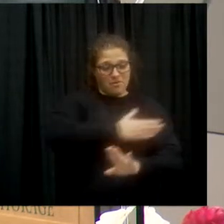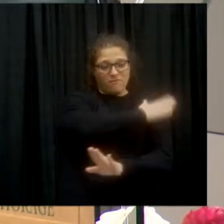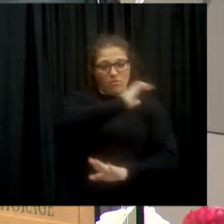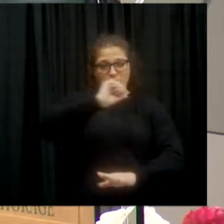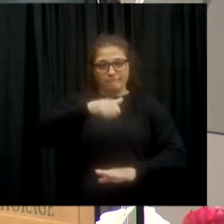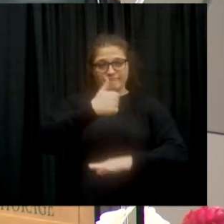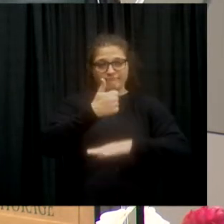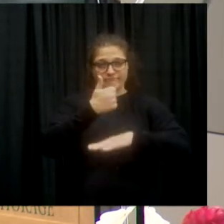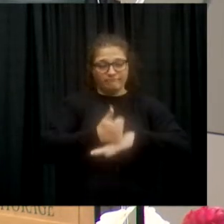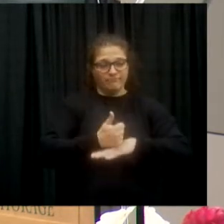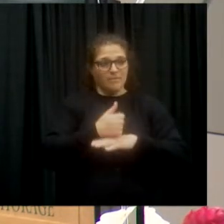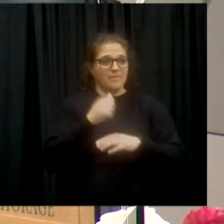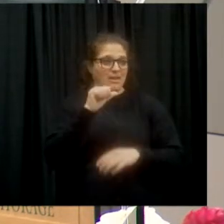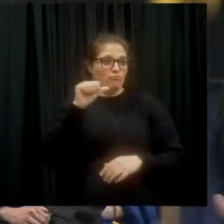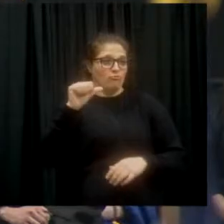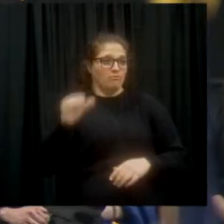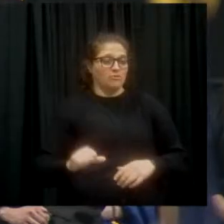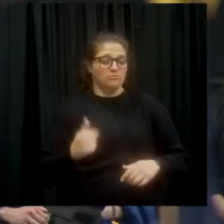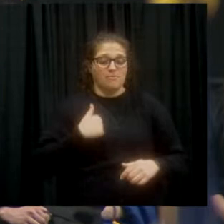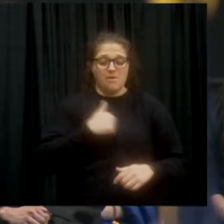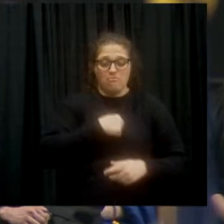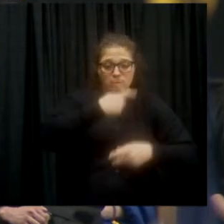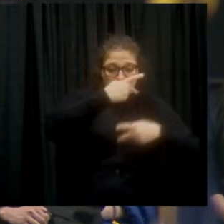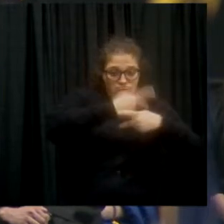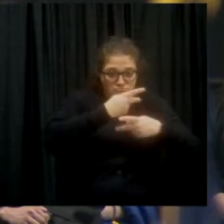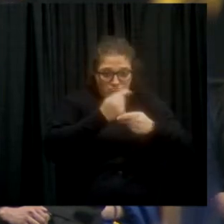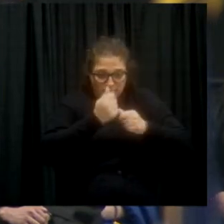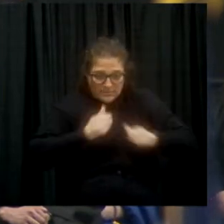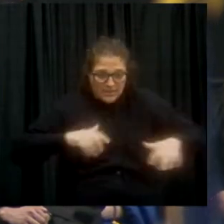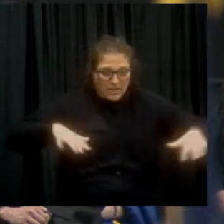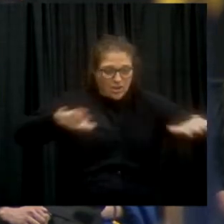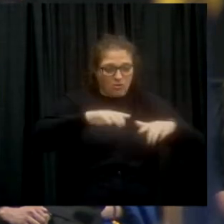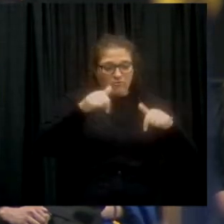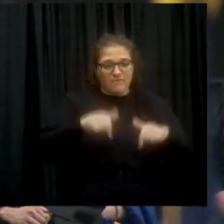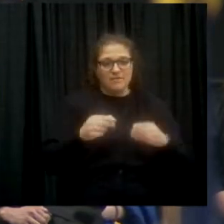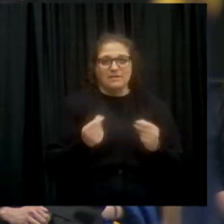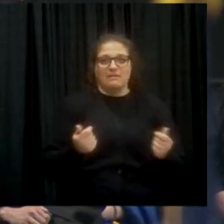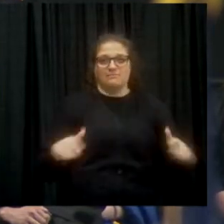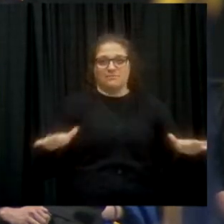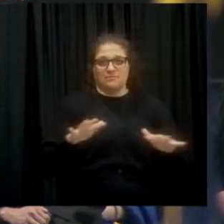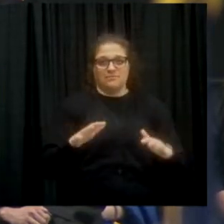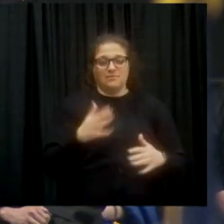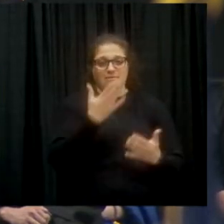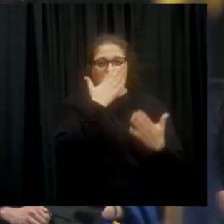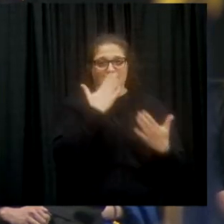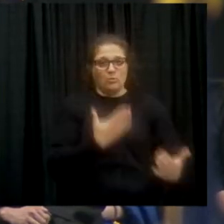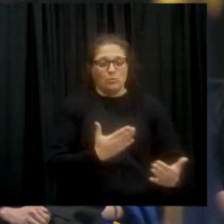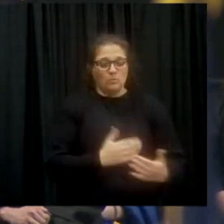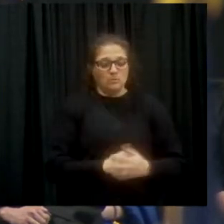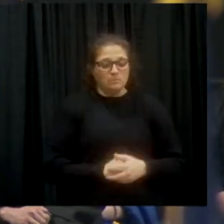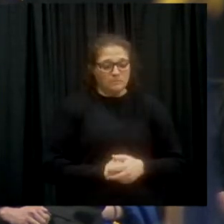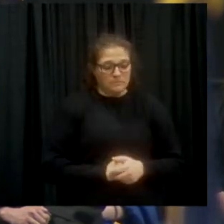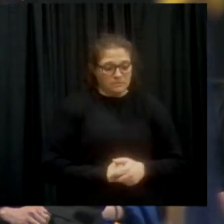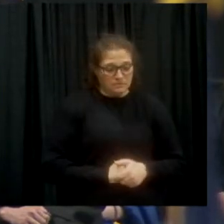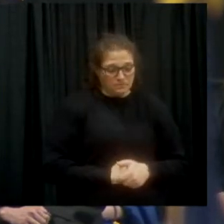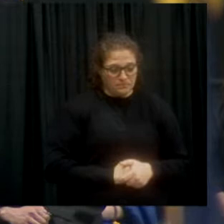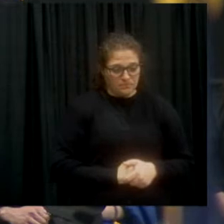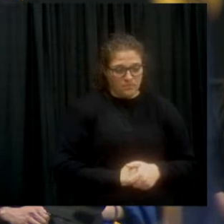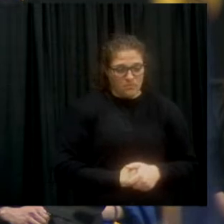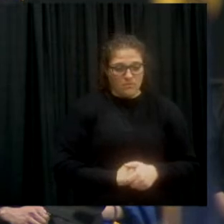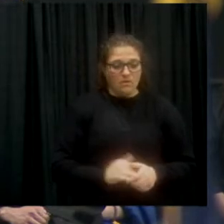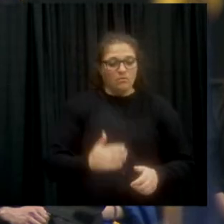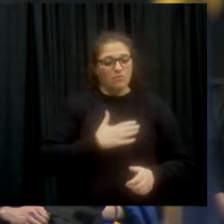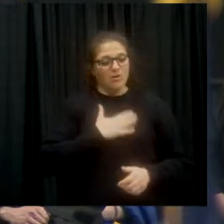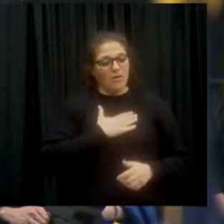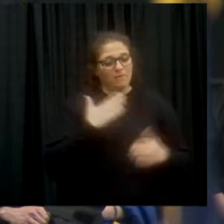here. May we all be good stewards of these lands. Chinon. We are